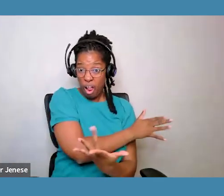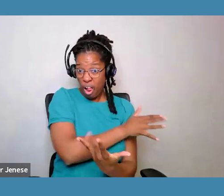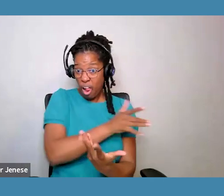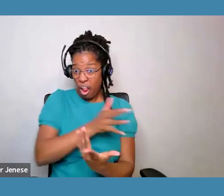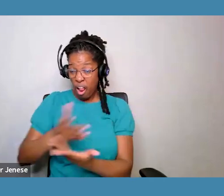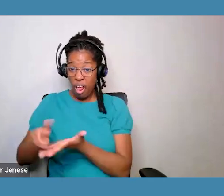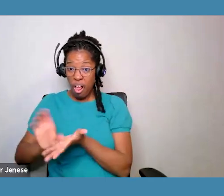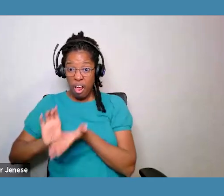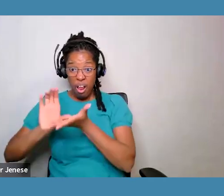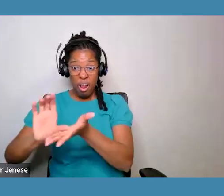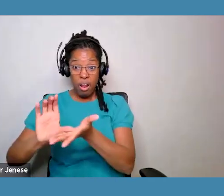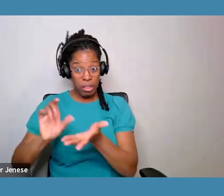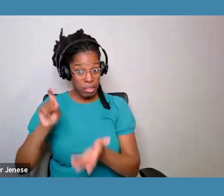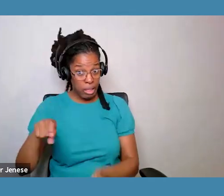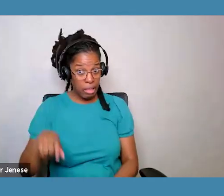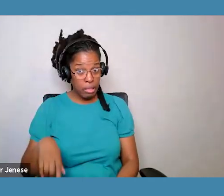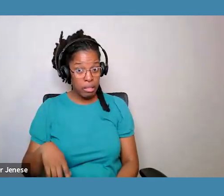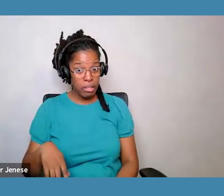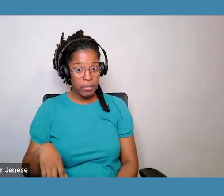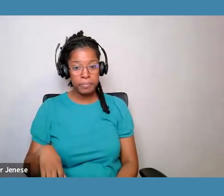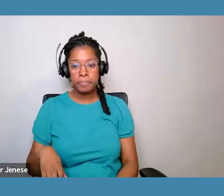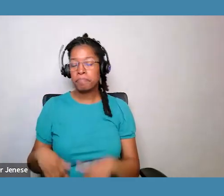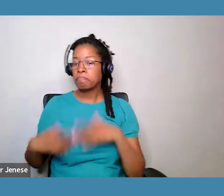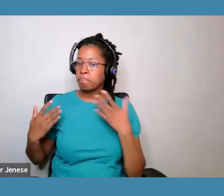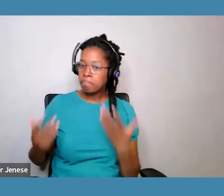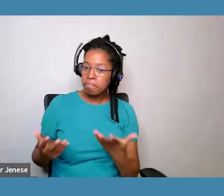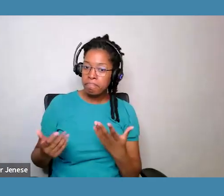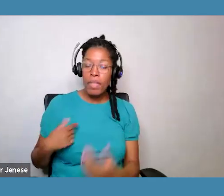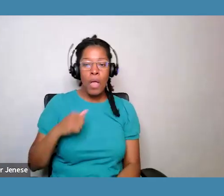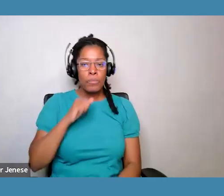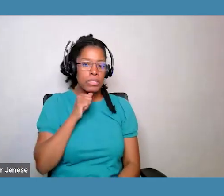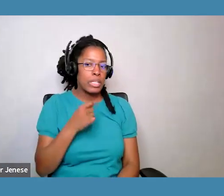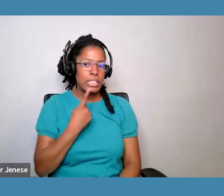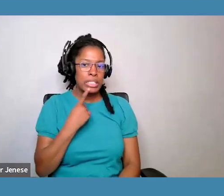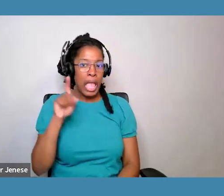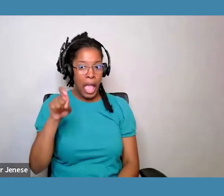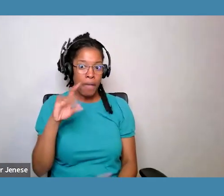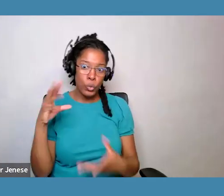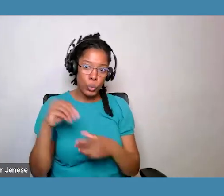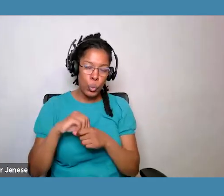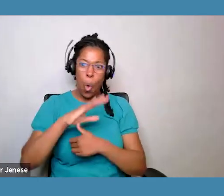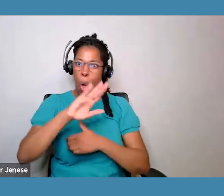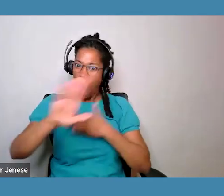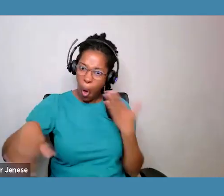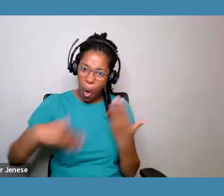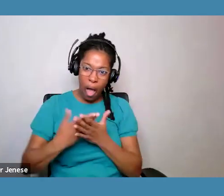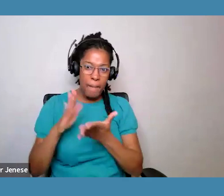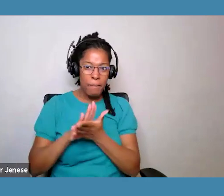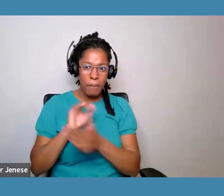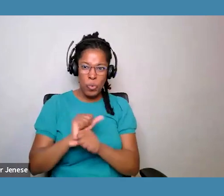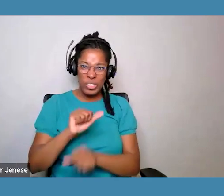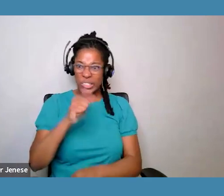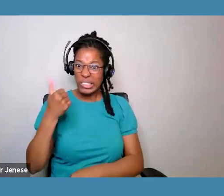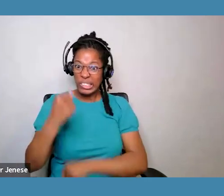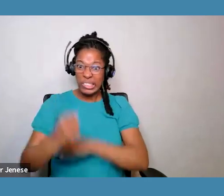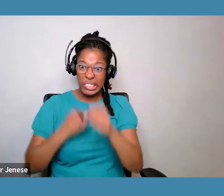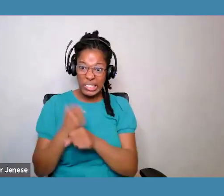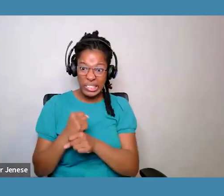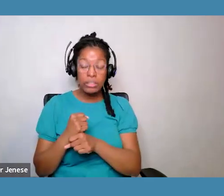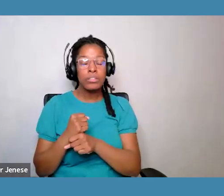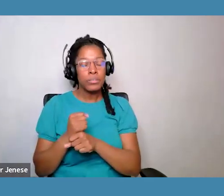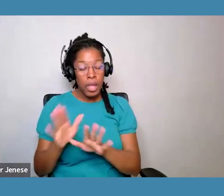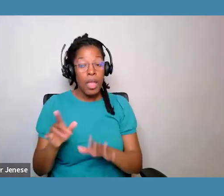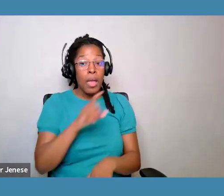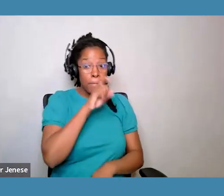less? So, I wouldn't say you need to include every bit of documentation for that whole 10 years. You need